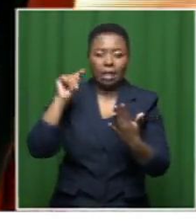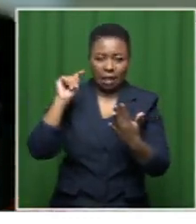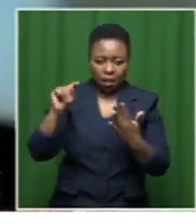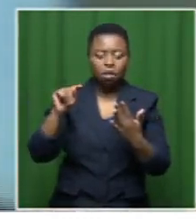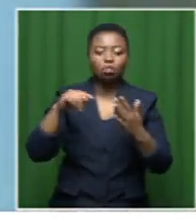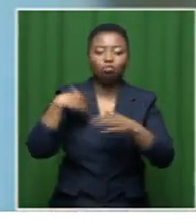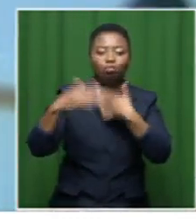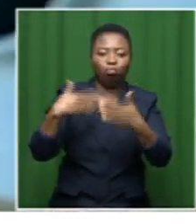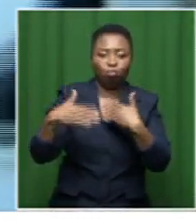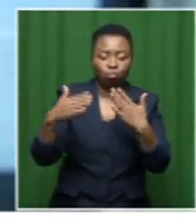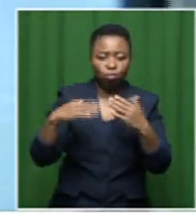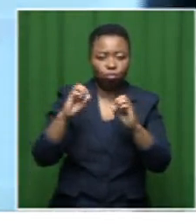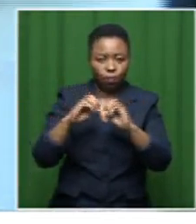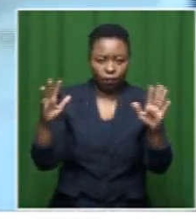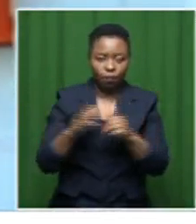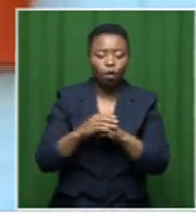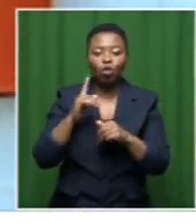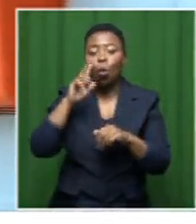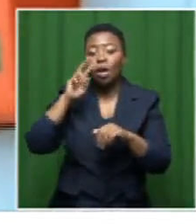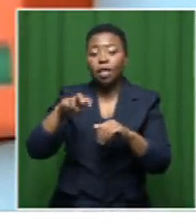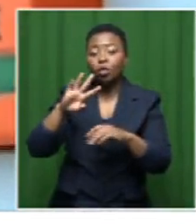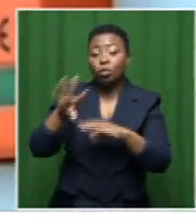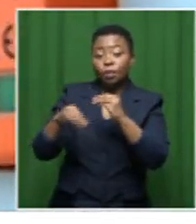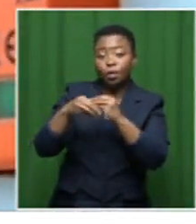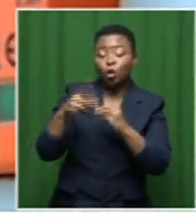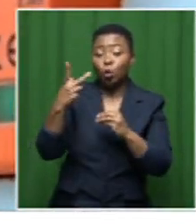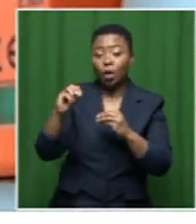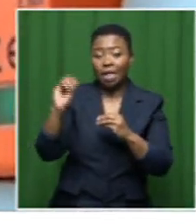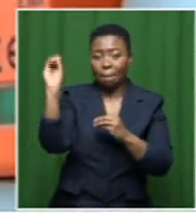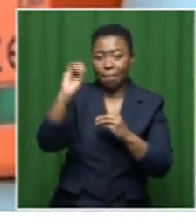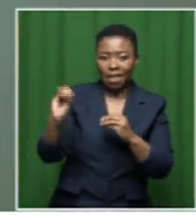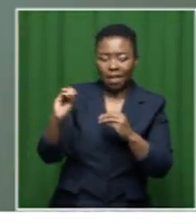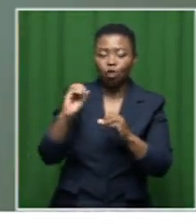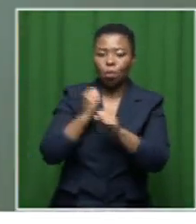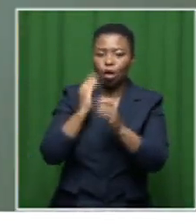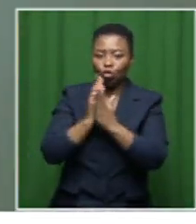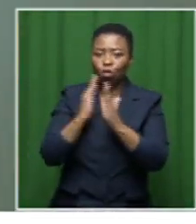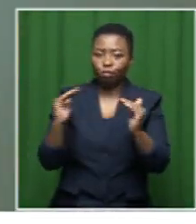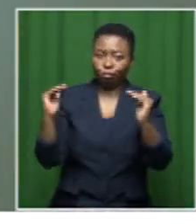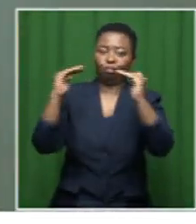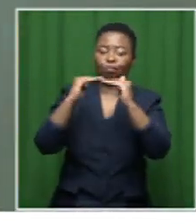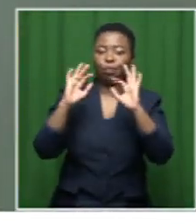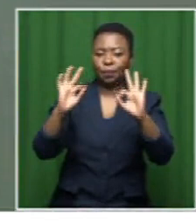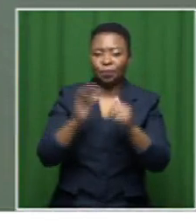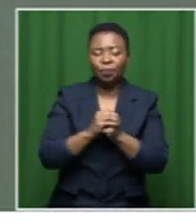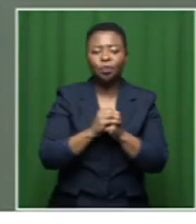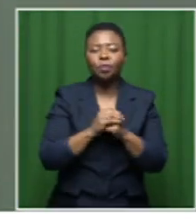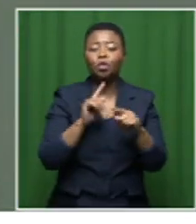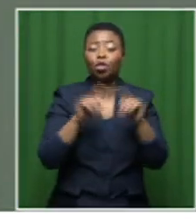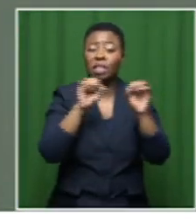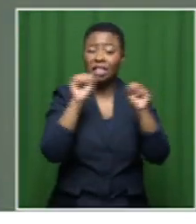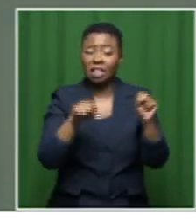actually add another 20% to actually get to the optimum that we actually require. The hybrid power system is